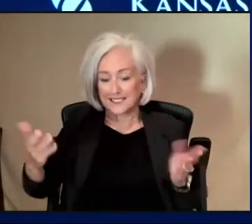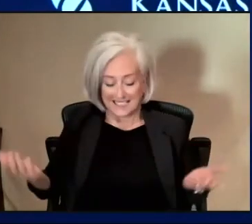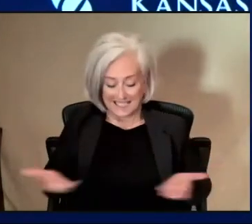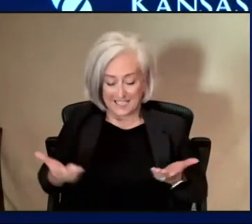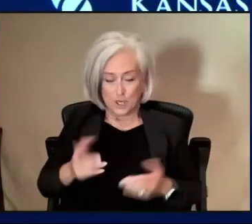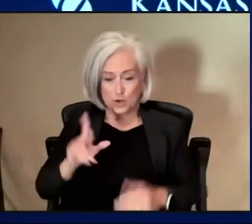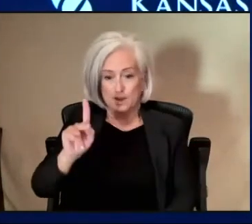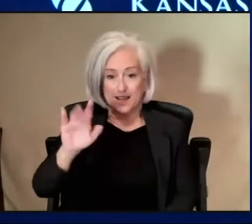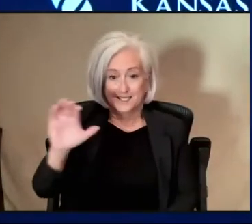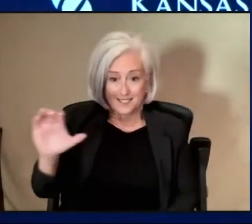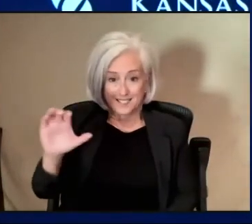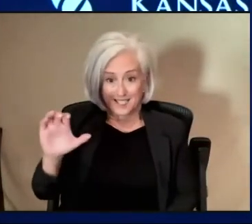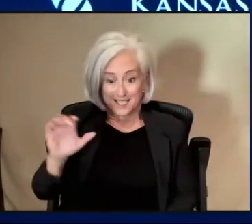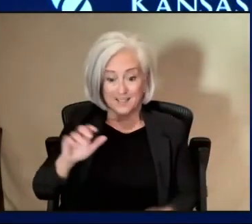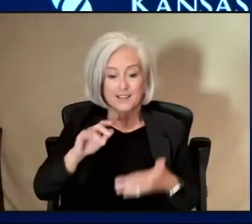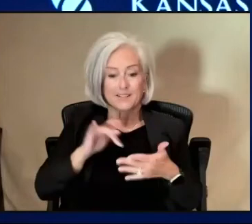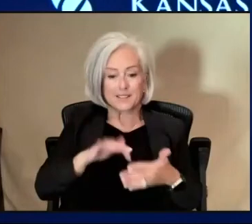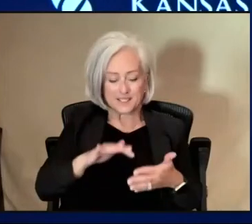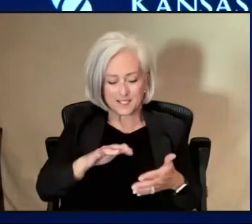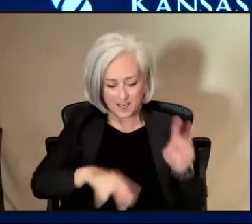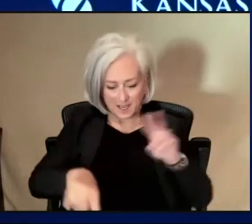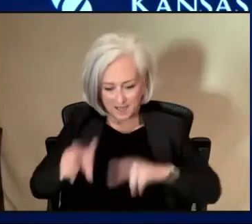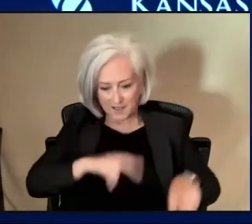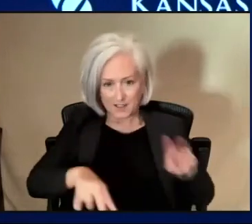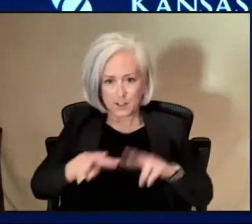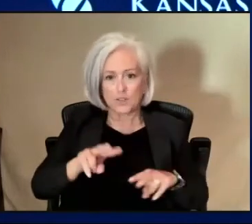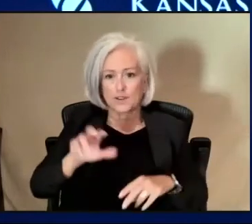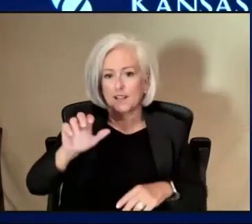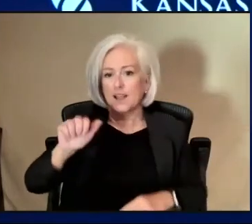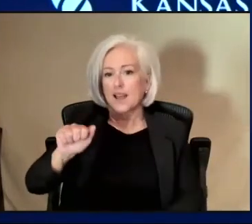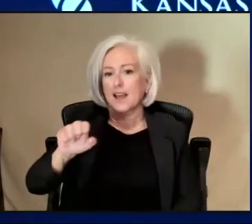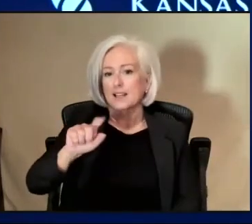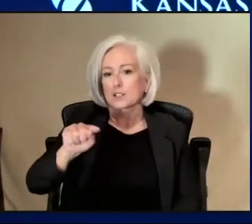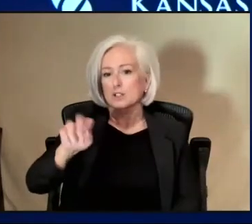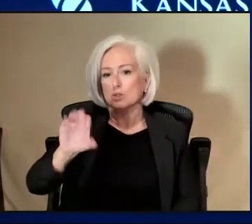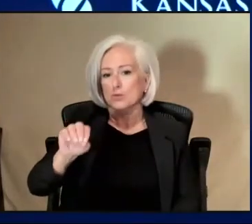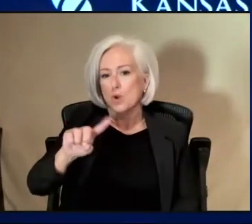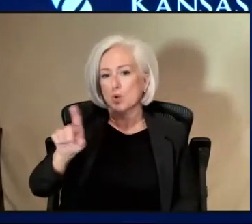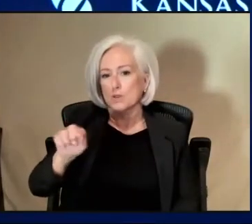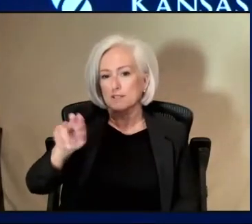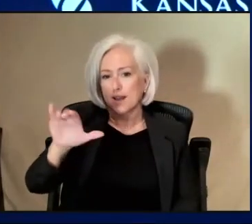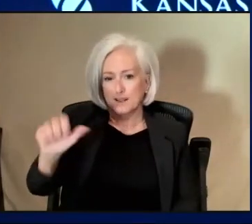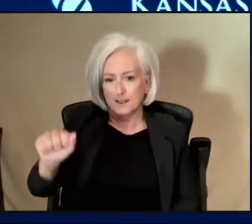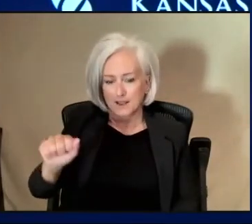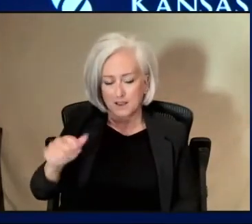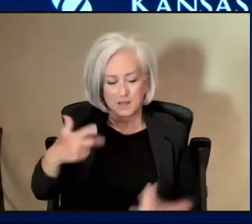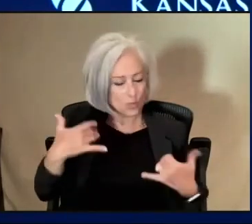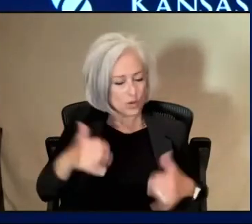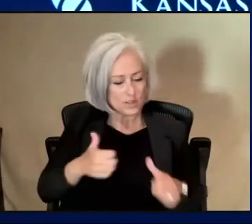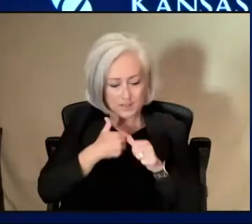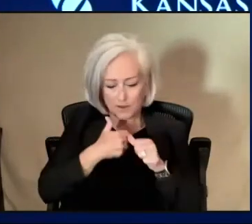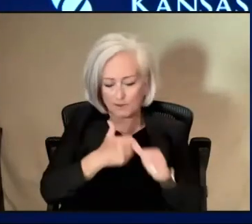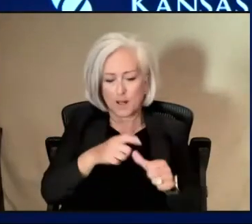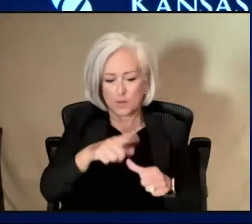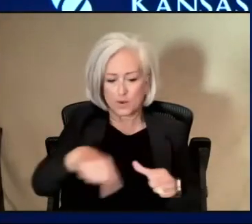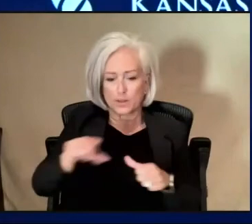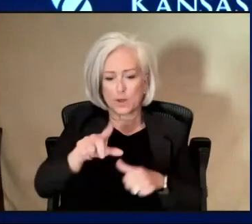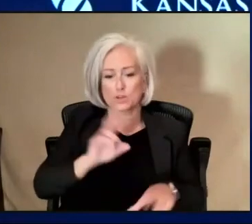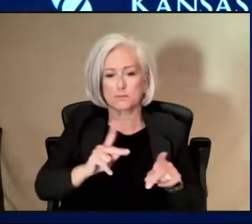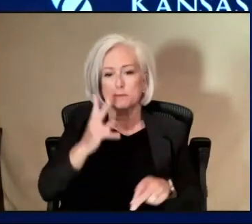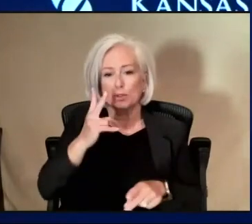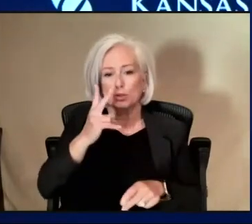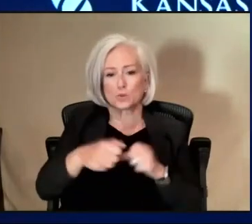evaluating the effectiveness and safety of the AstraZeneca vaccine. We're still following those individuals 2 years out, so we can